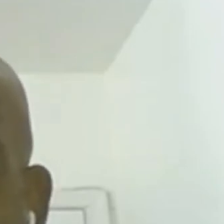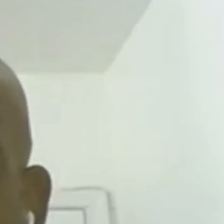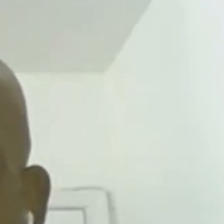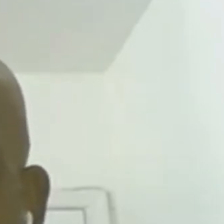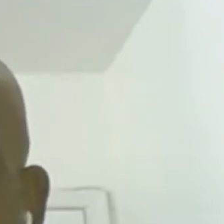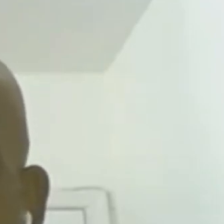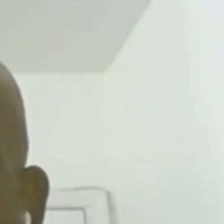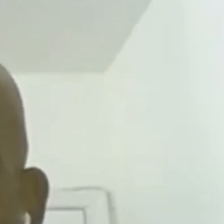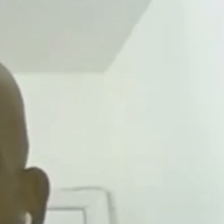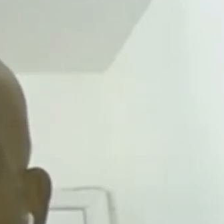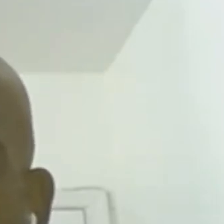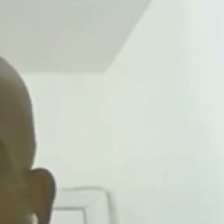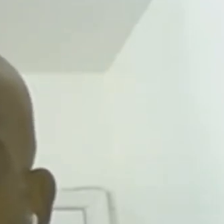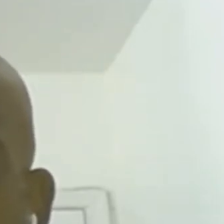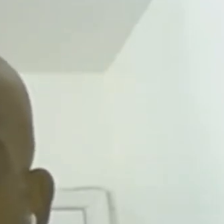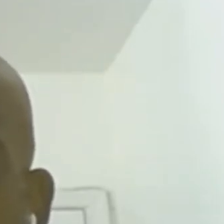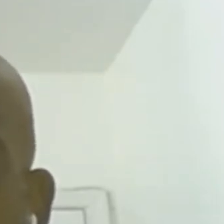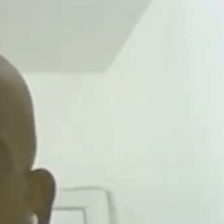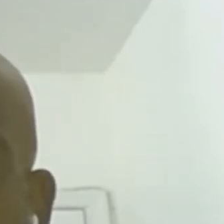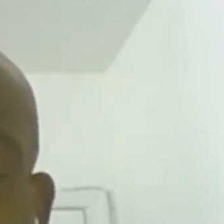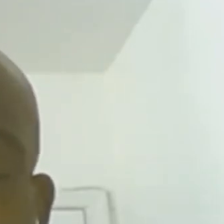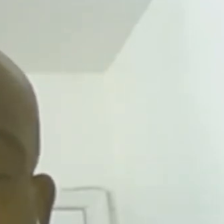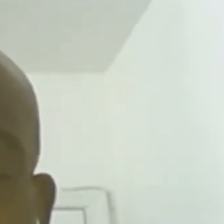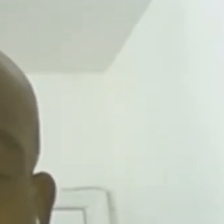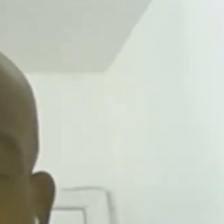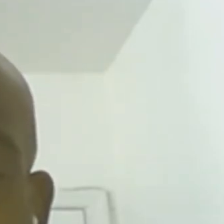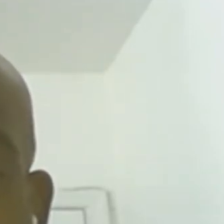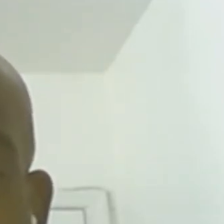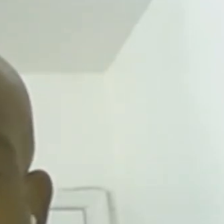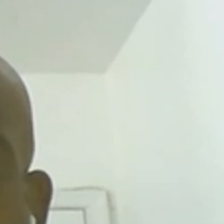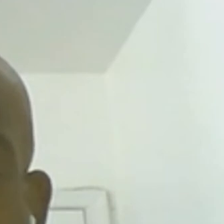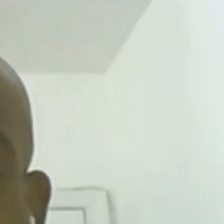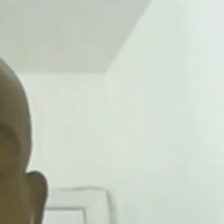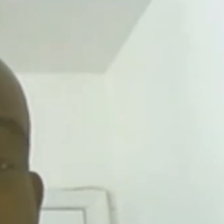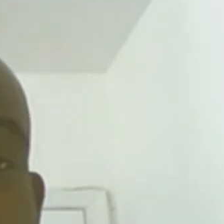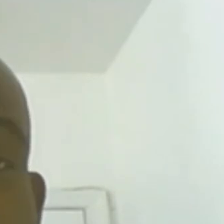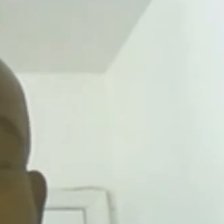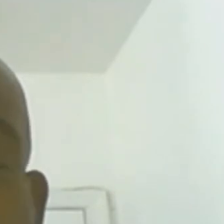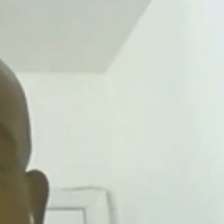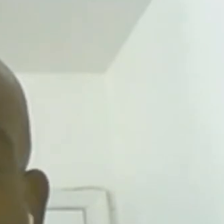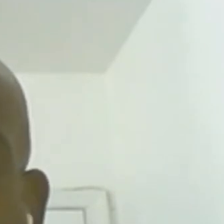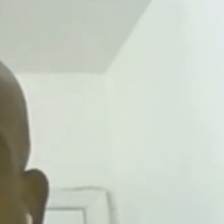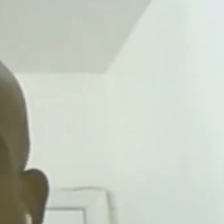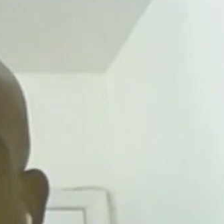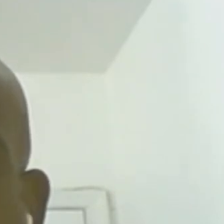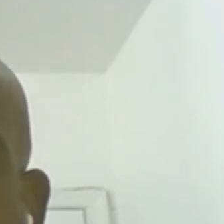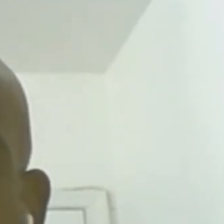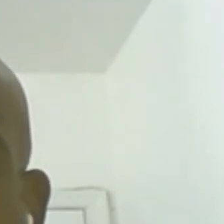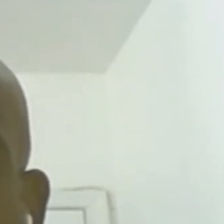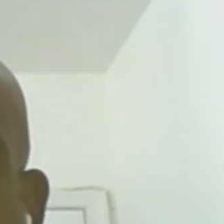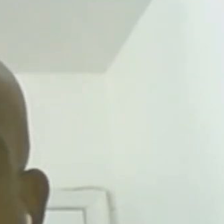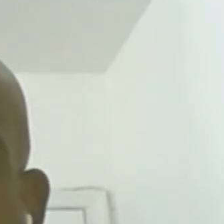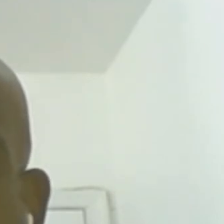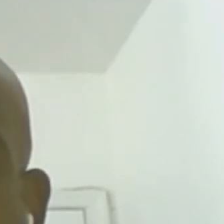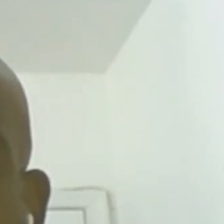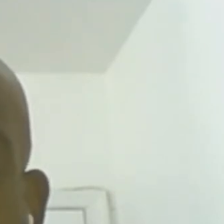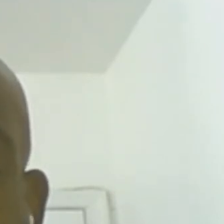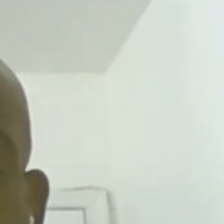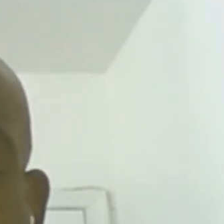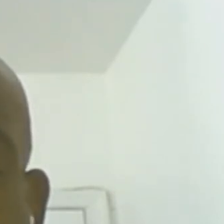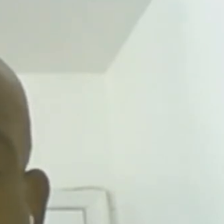of council. All those in favor of the motion will signify by saying aye. Aye. Aye. Aye. Those